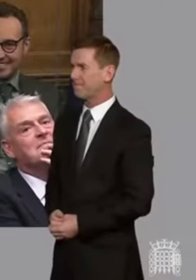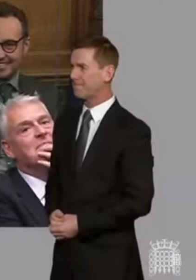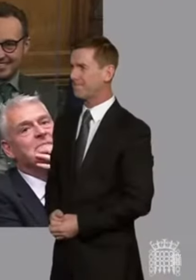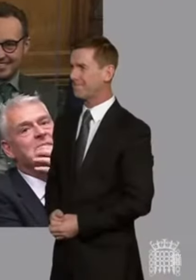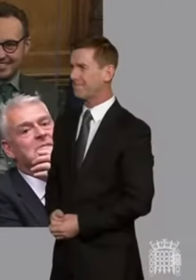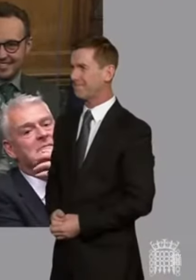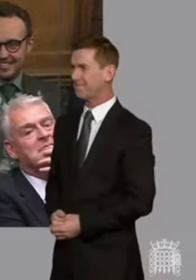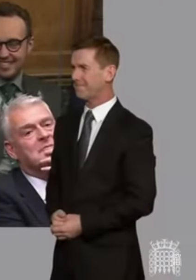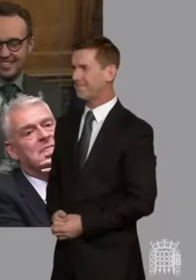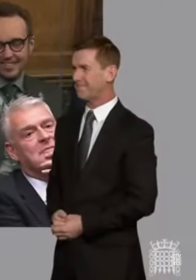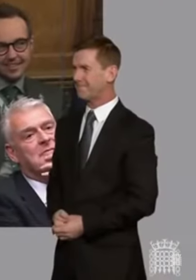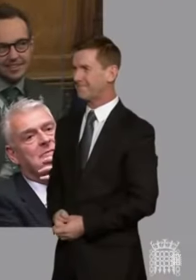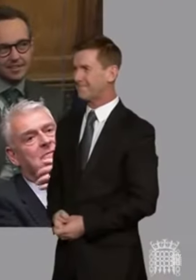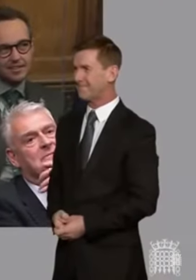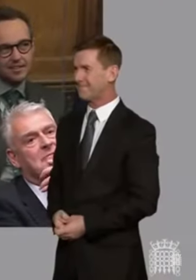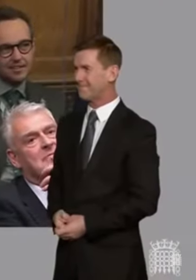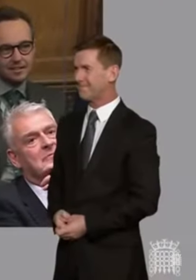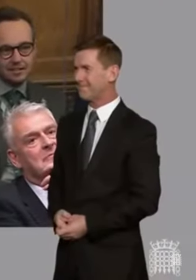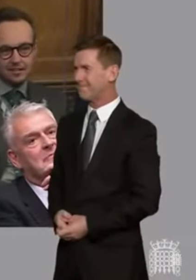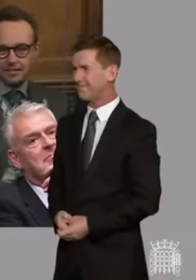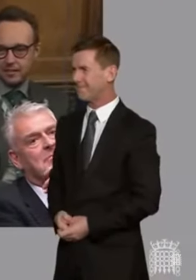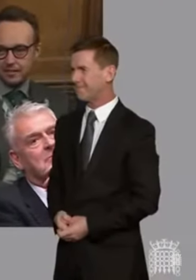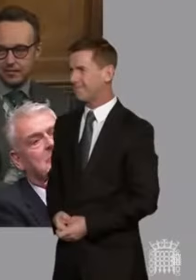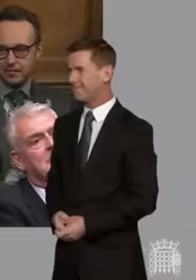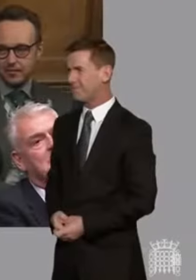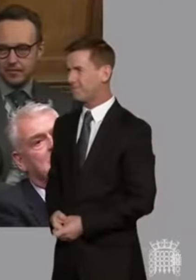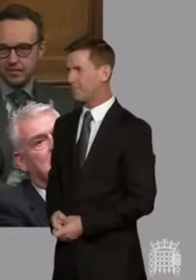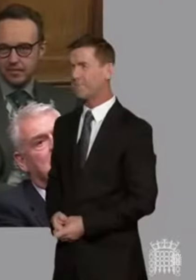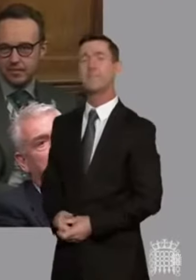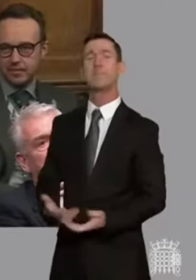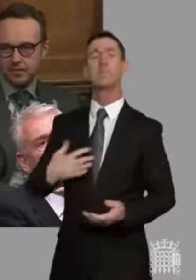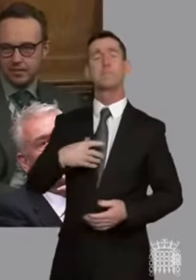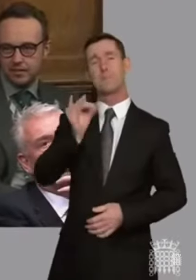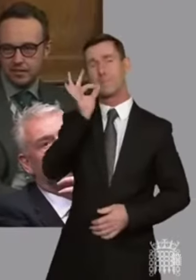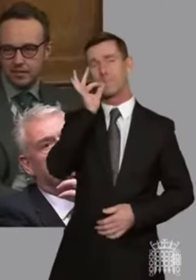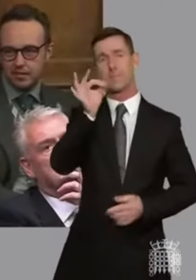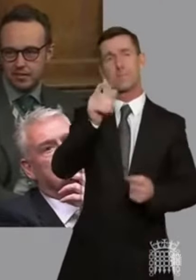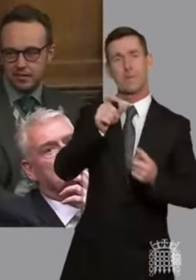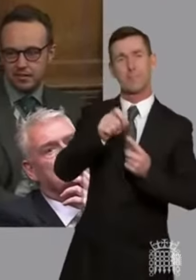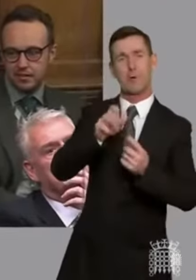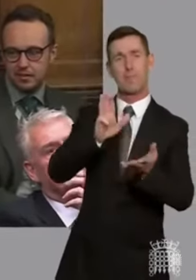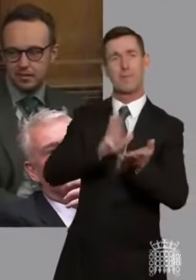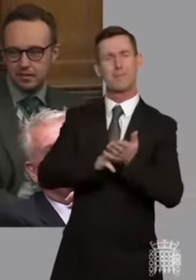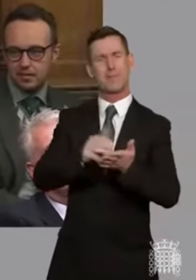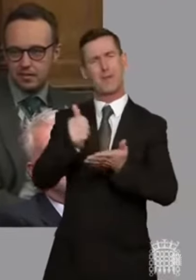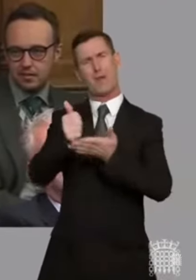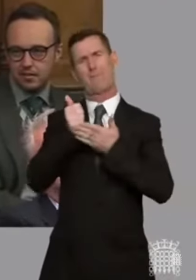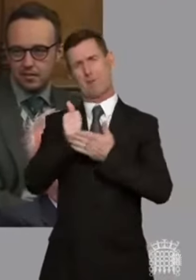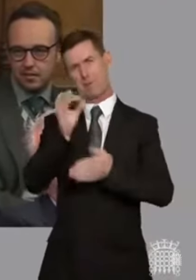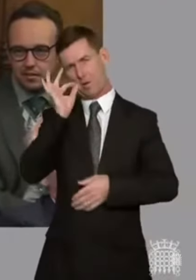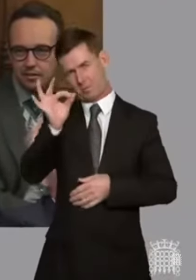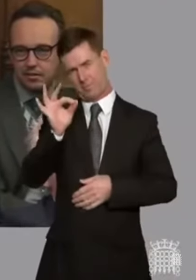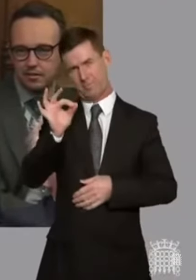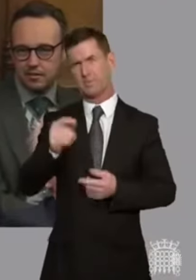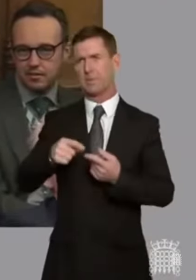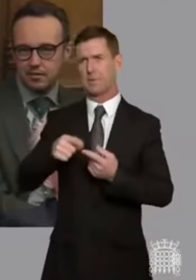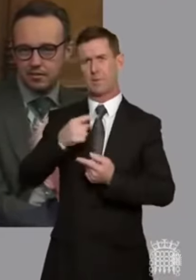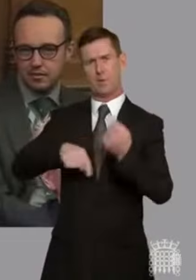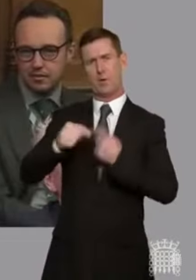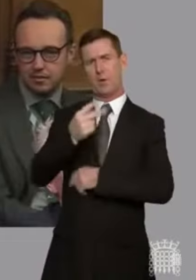To ask the Prime Minister for some advice, what do I say to 25,000 constituents in Clacton, including...